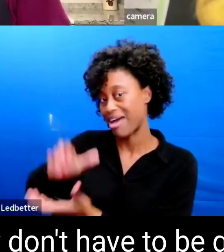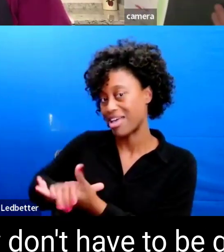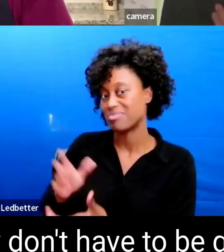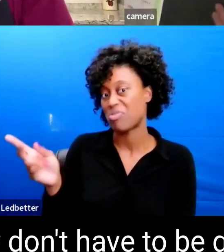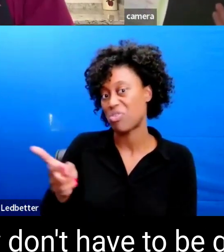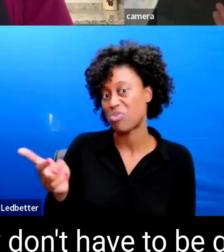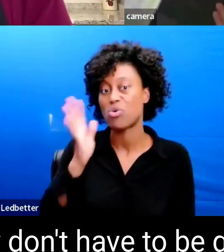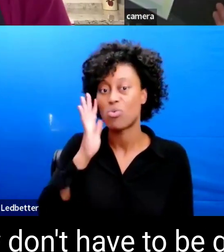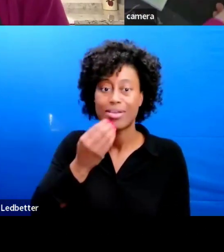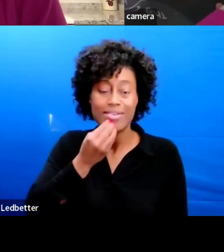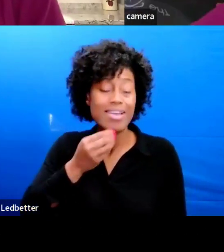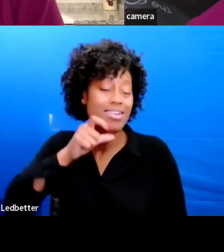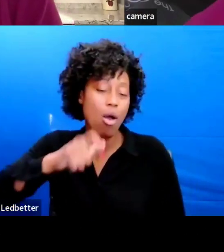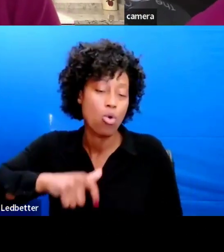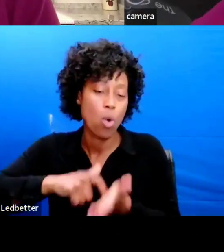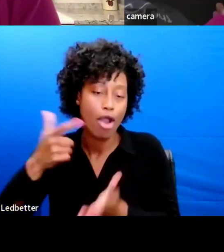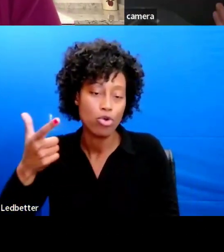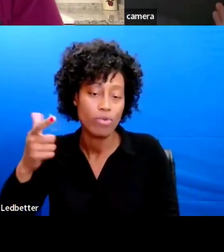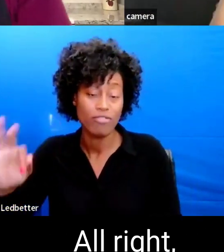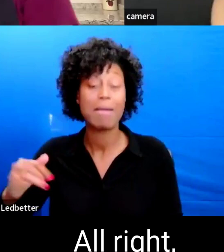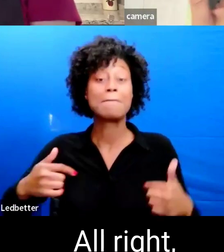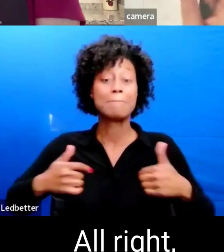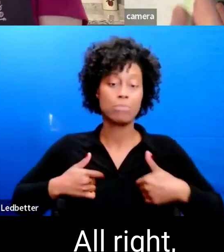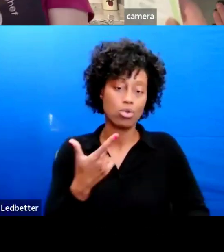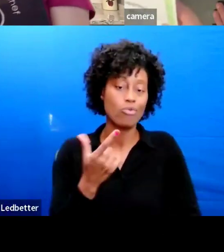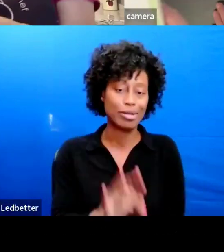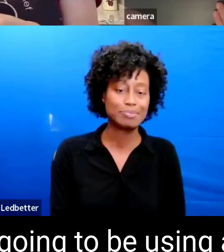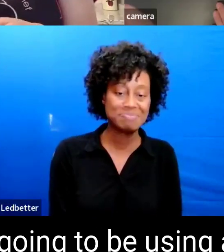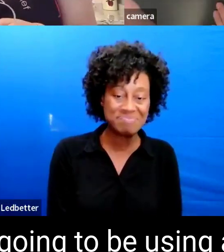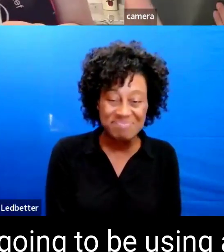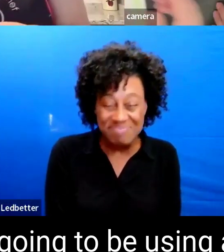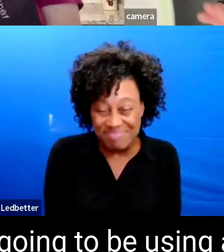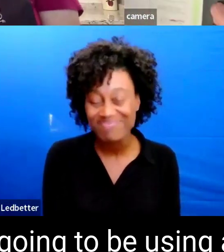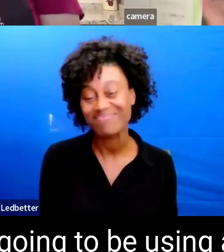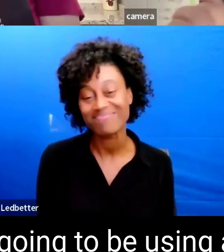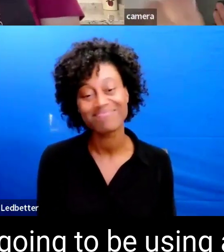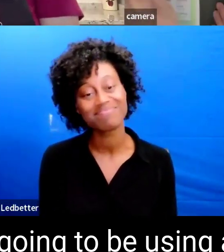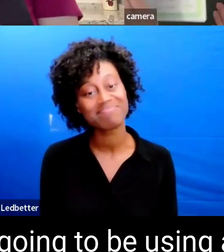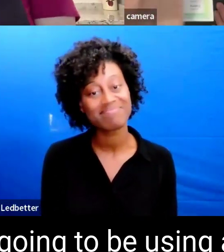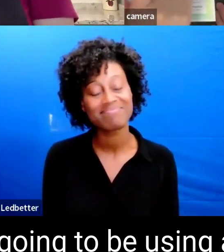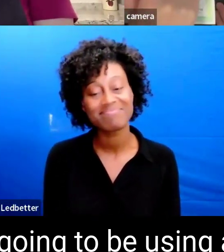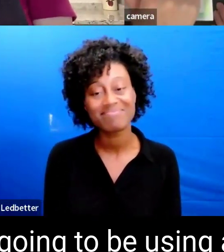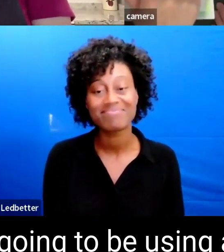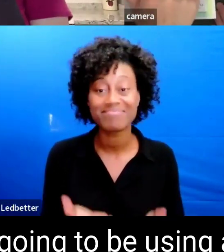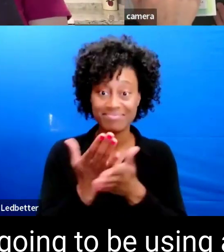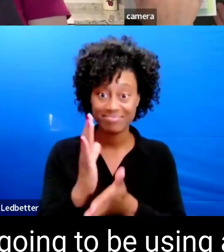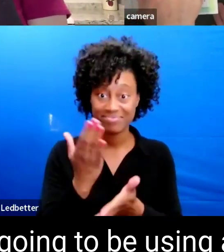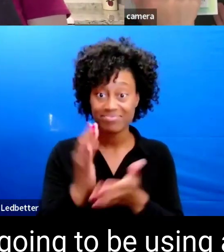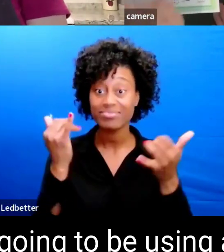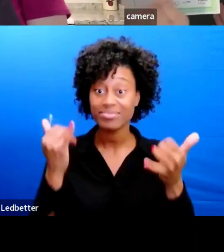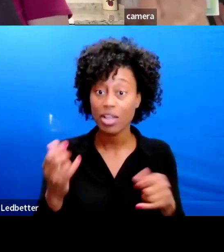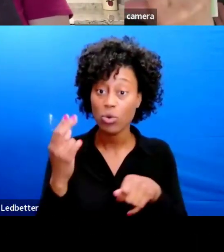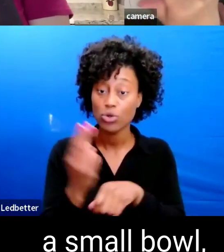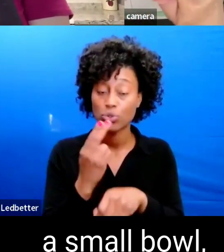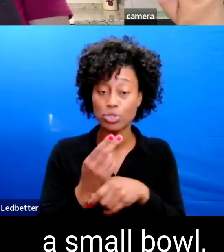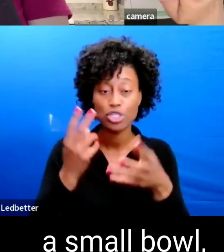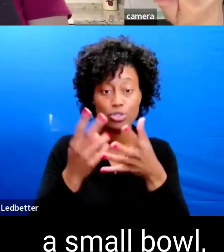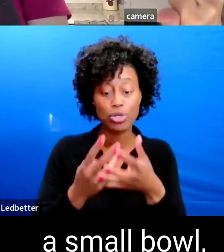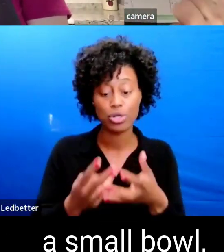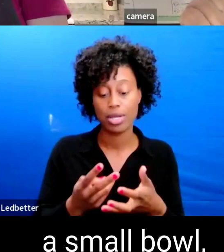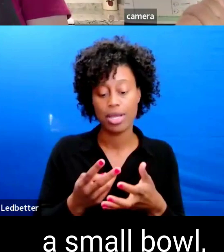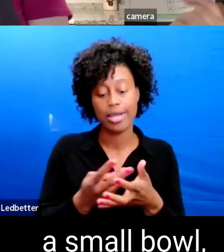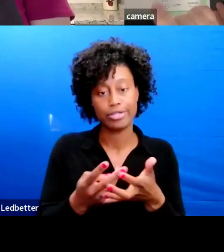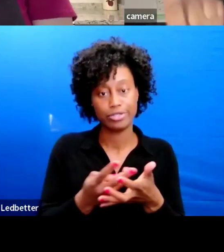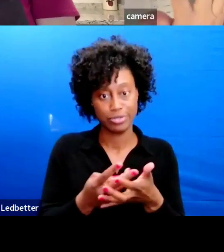they don't have to be gluten-free. All right, we are going to be using a strainer, a